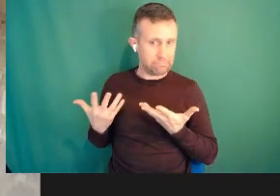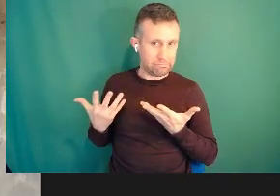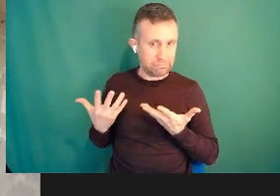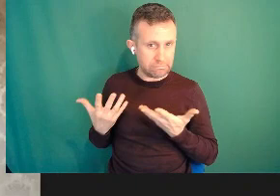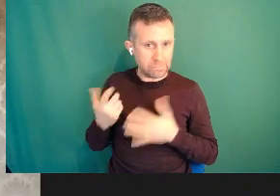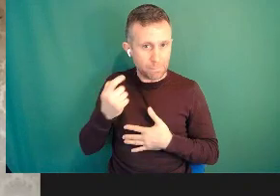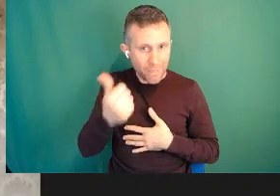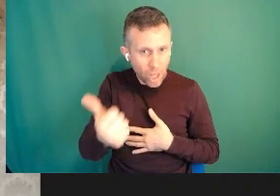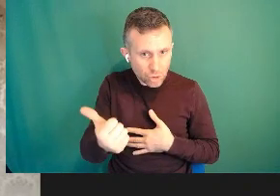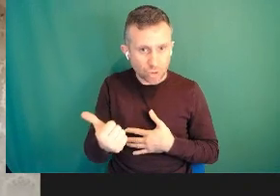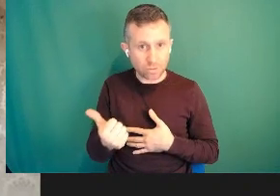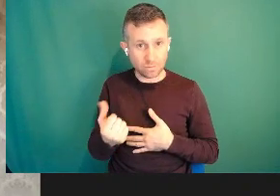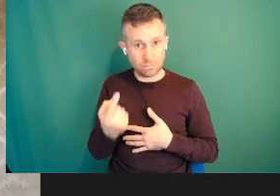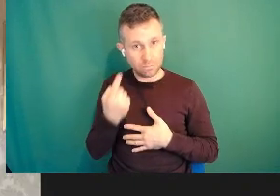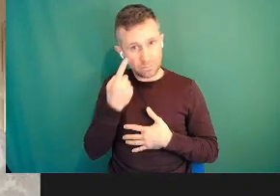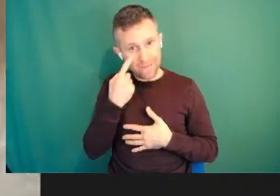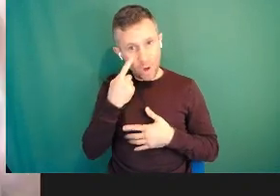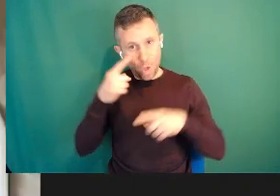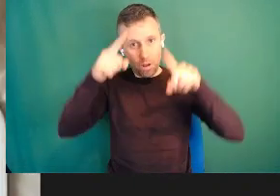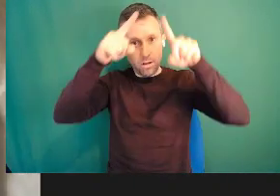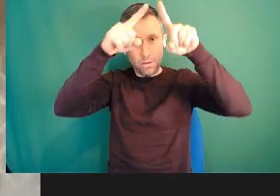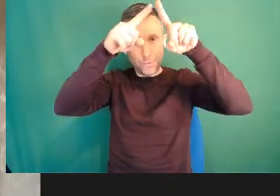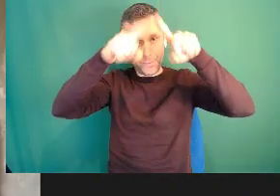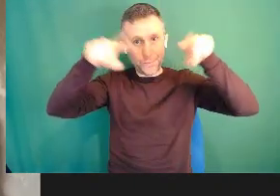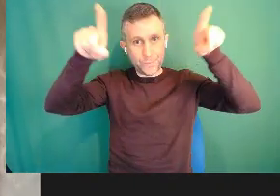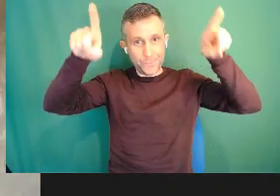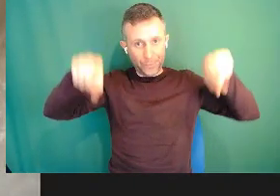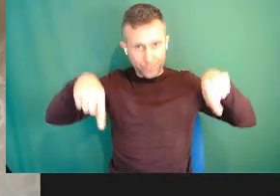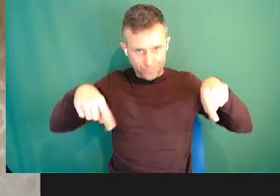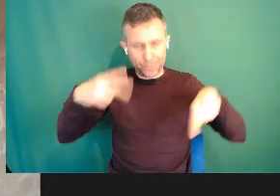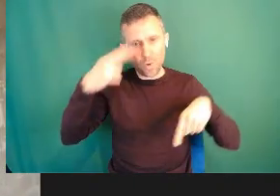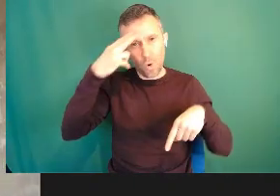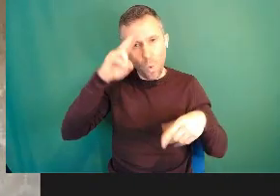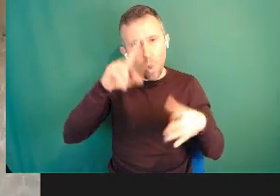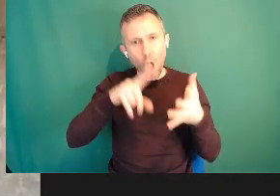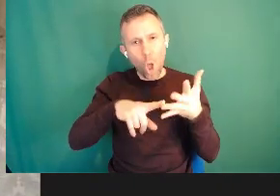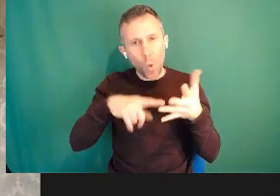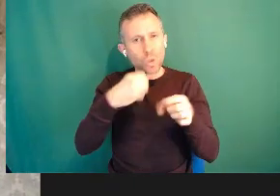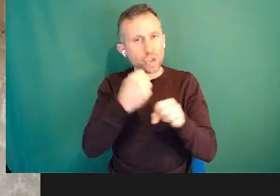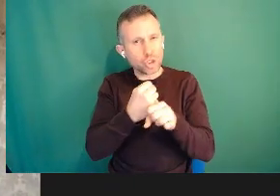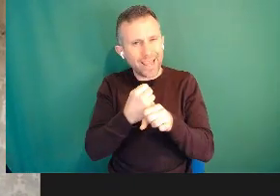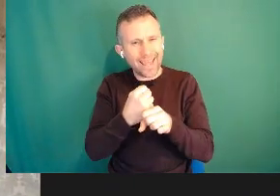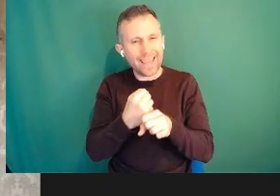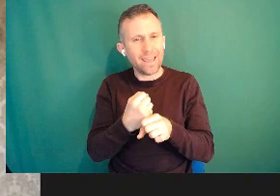Again, a kind of Georgian Strawberry Hill